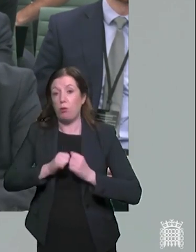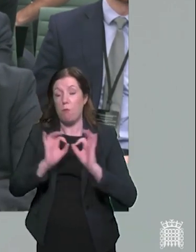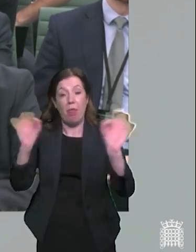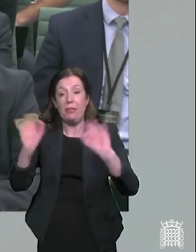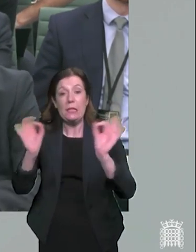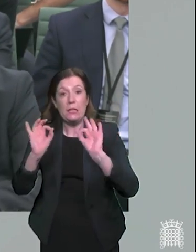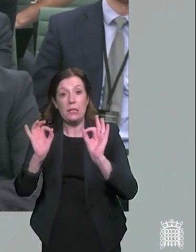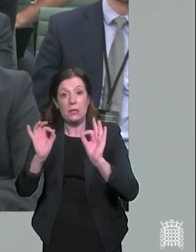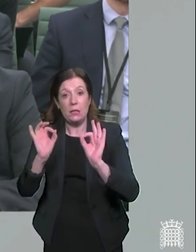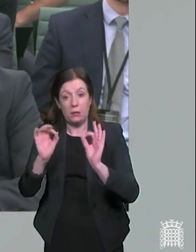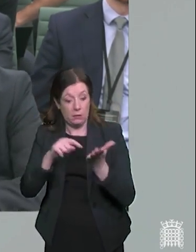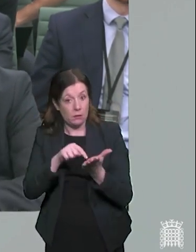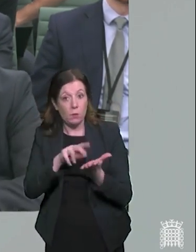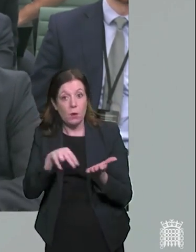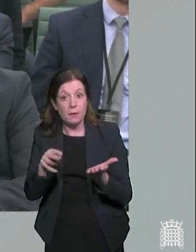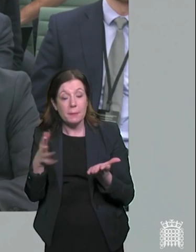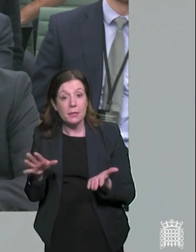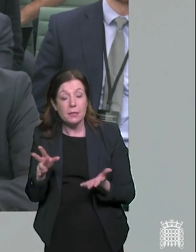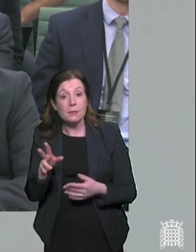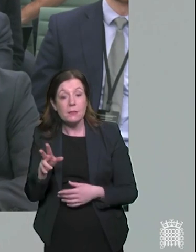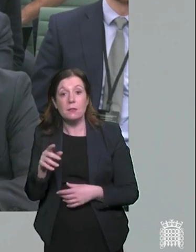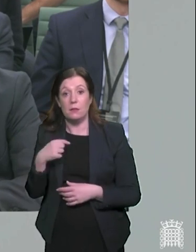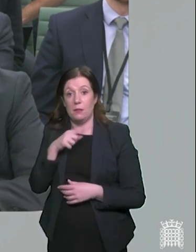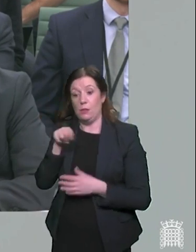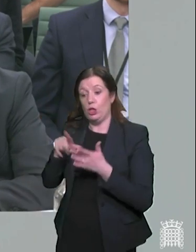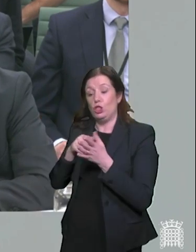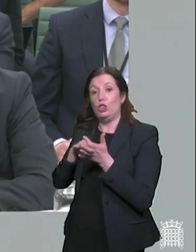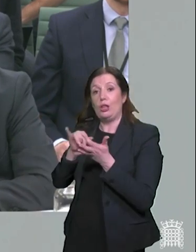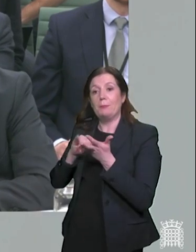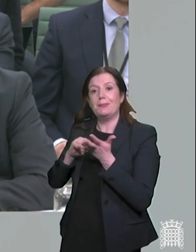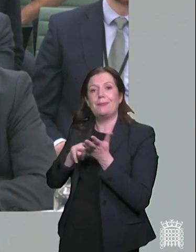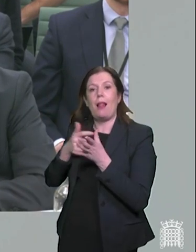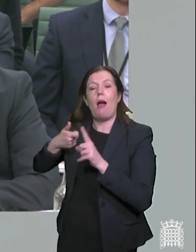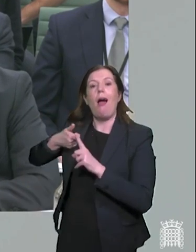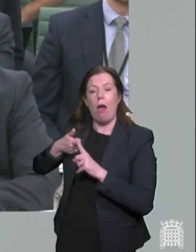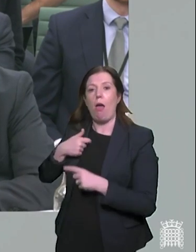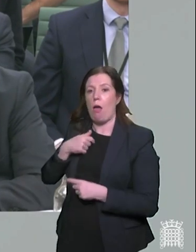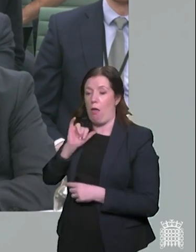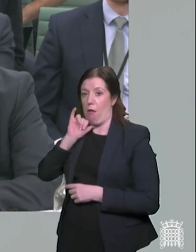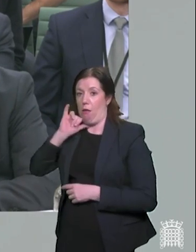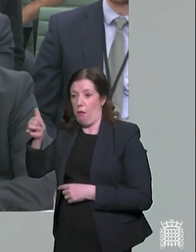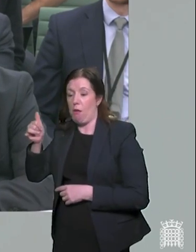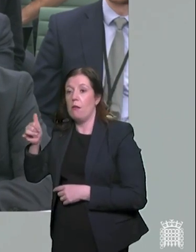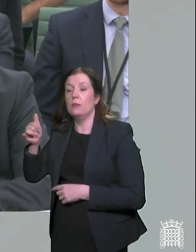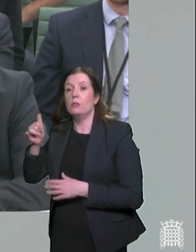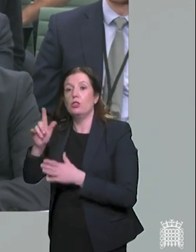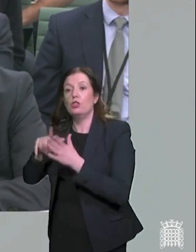again to me. I also then rang James Slack, and both Jack